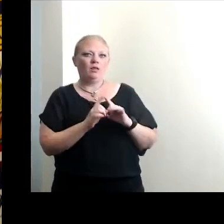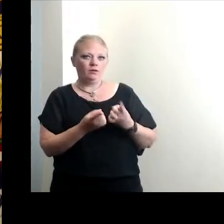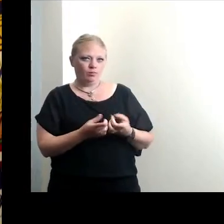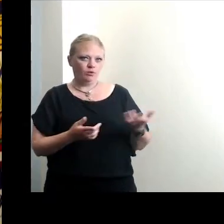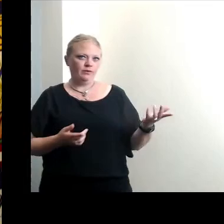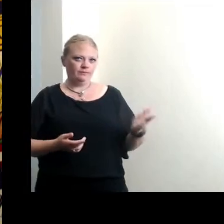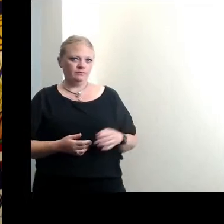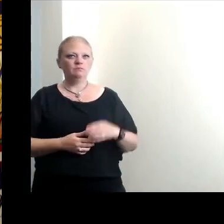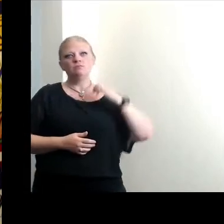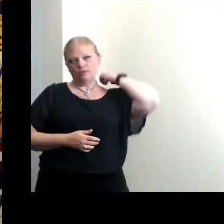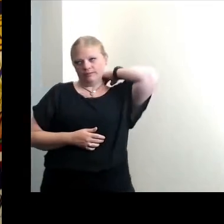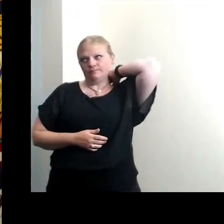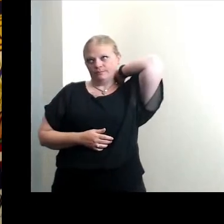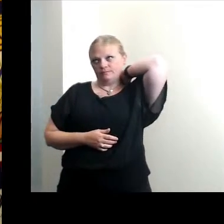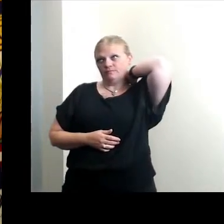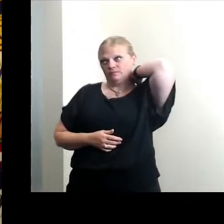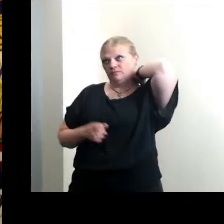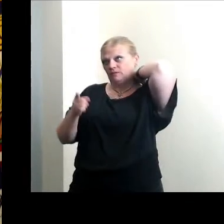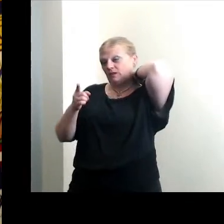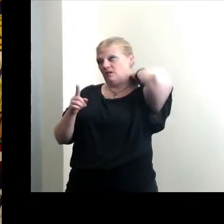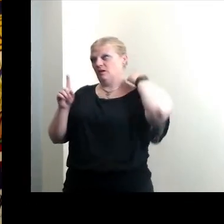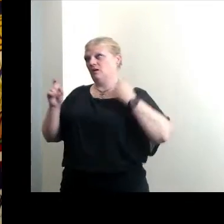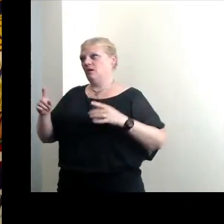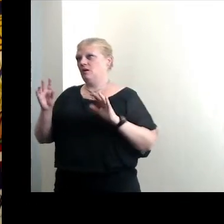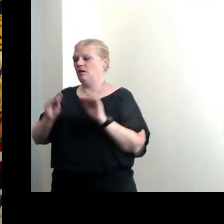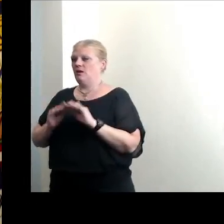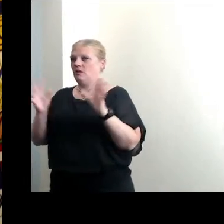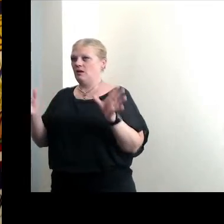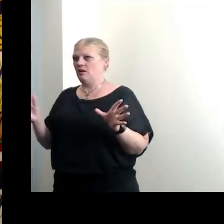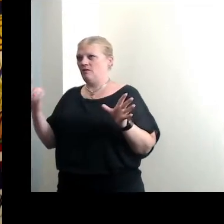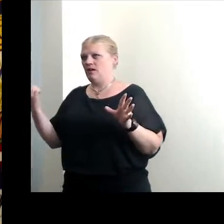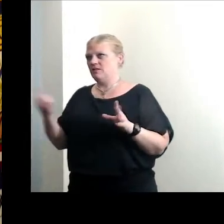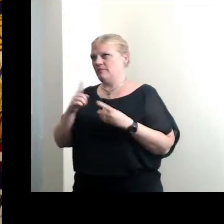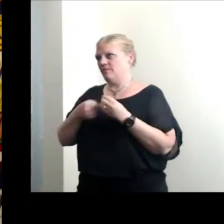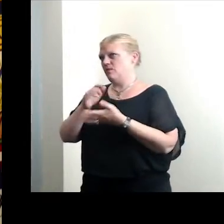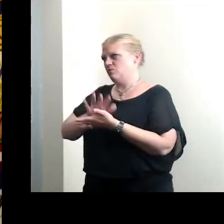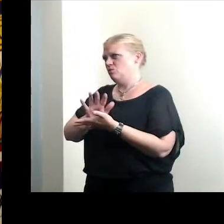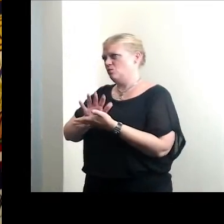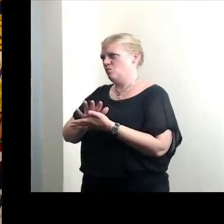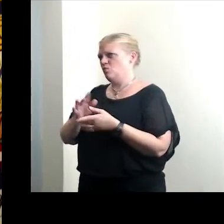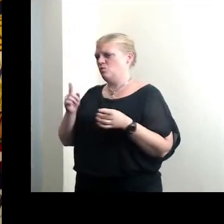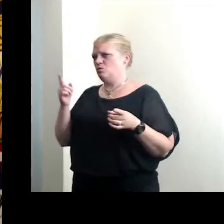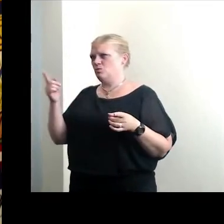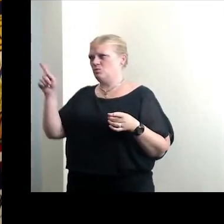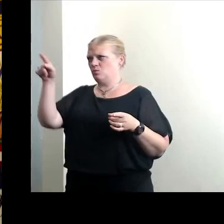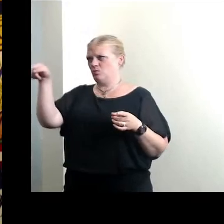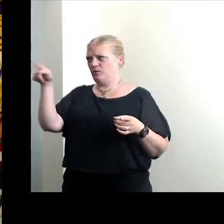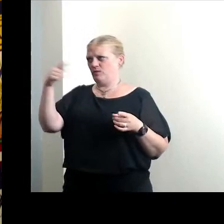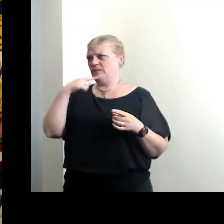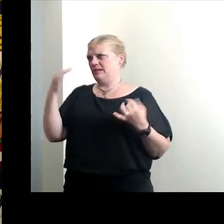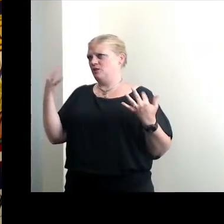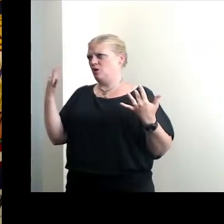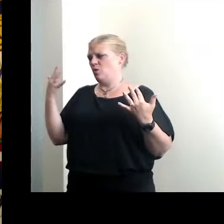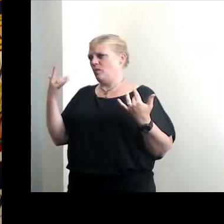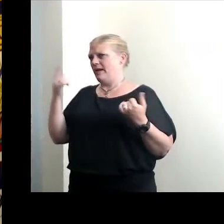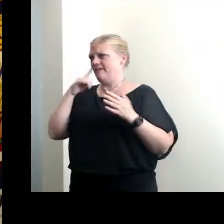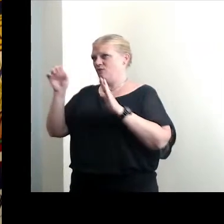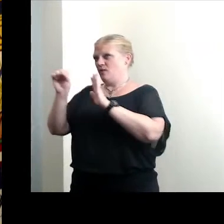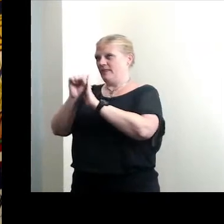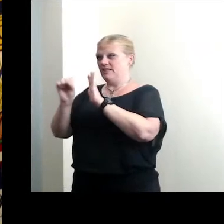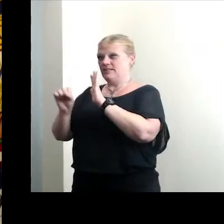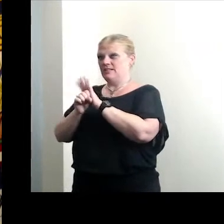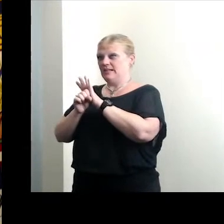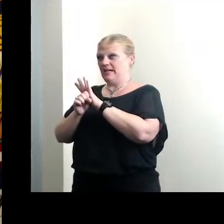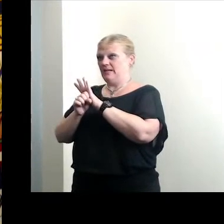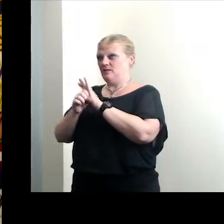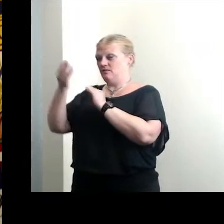enforce it. Yes. I just wanted to clarify something about the schools. I know one of you said you're waiting on the state